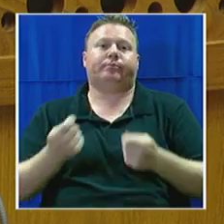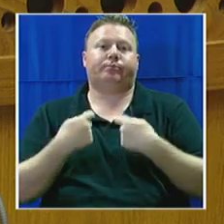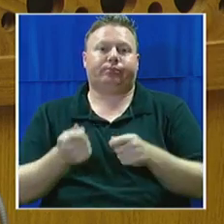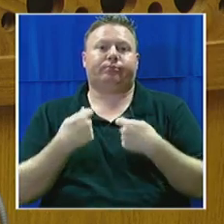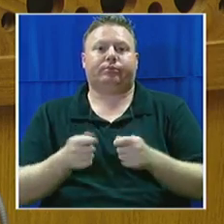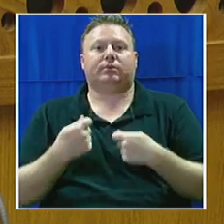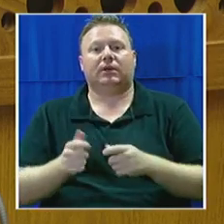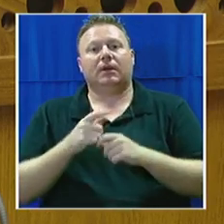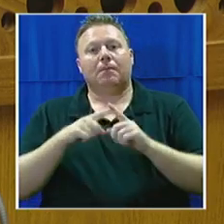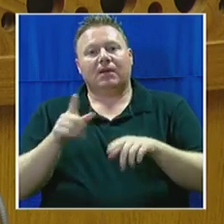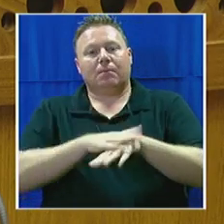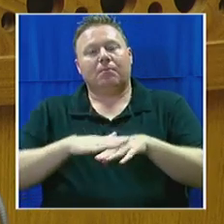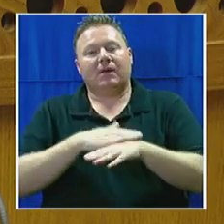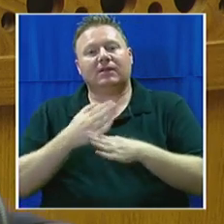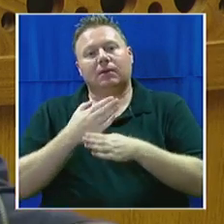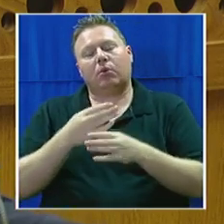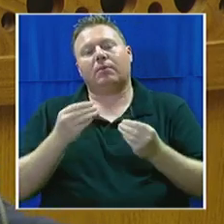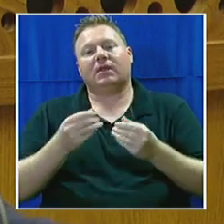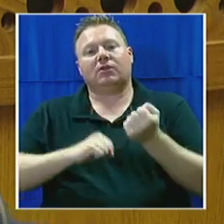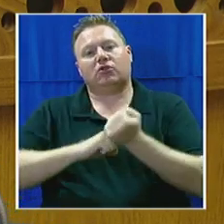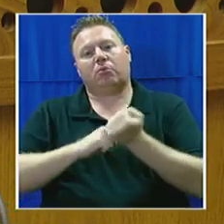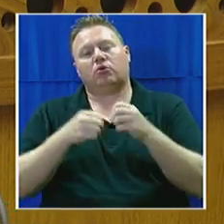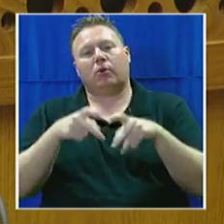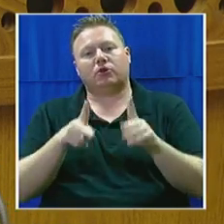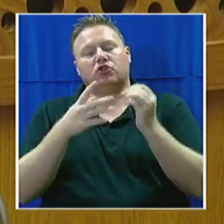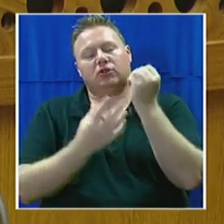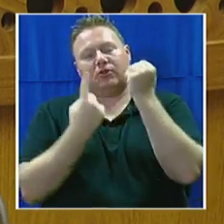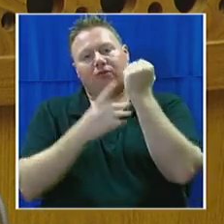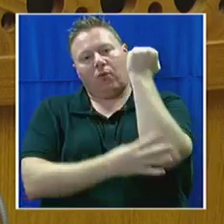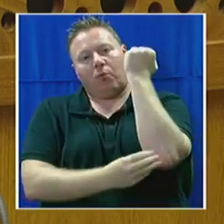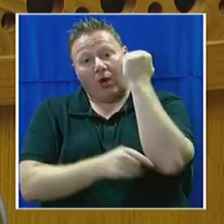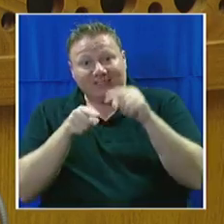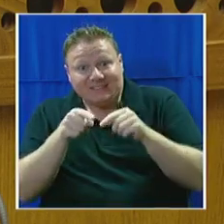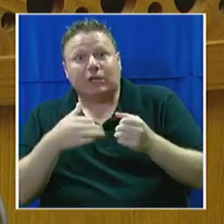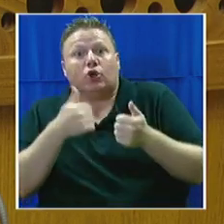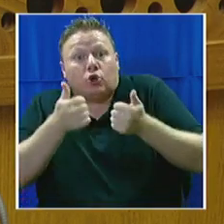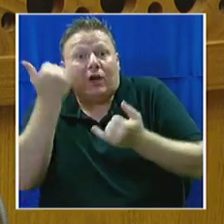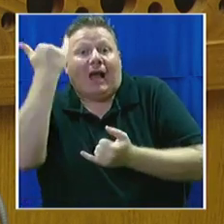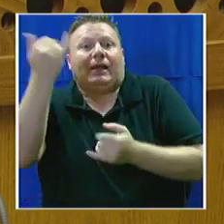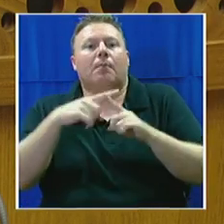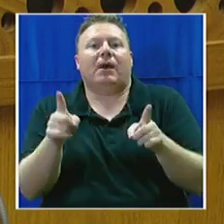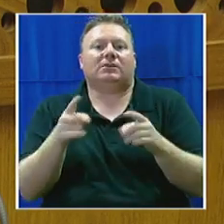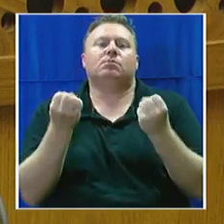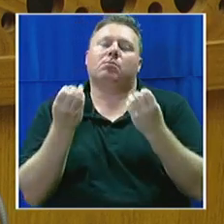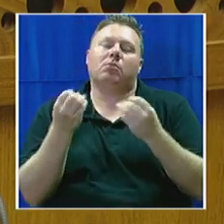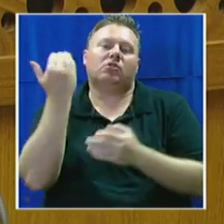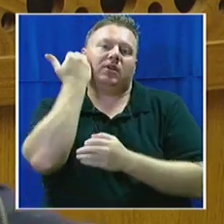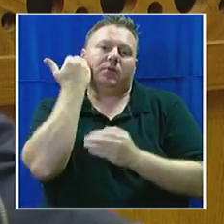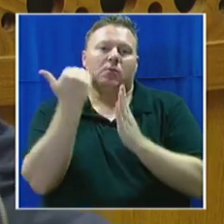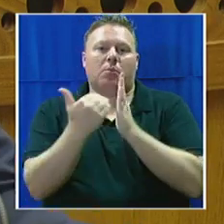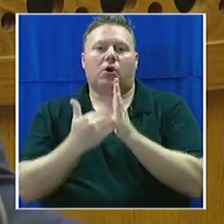and support opportunities for the poor was a very good one initially. But like most government programs,